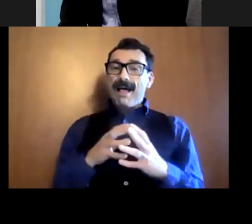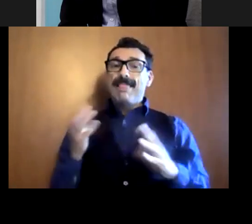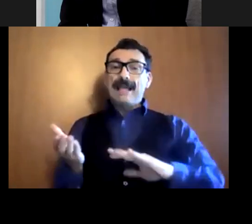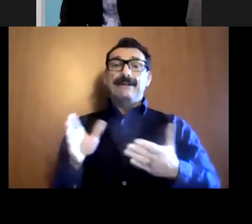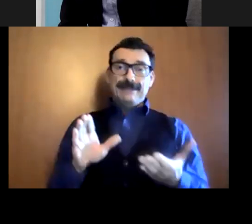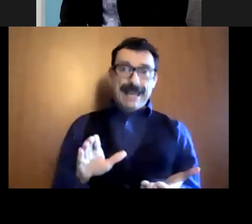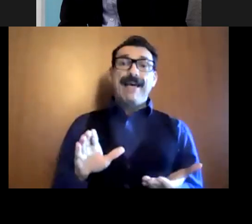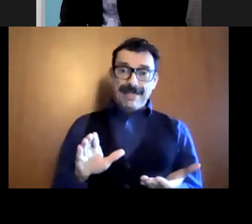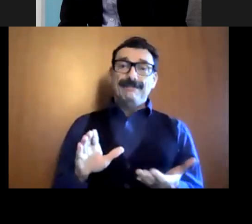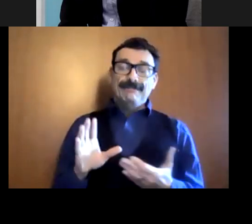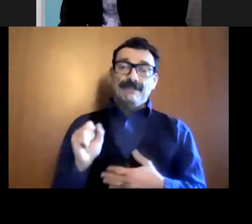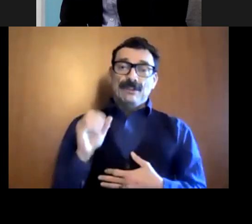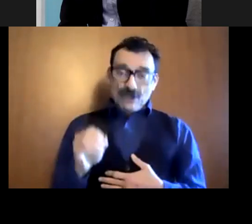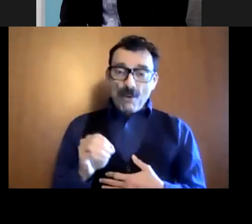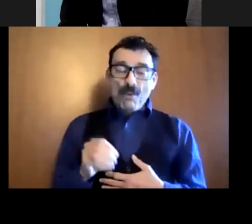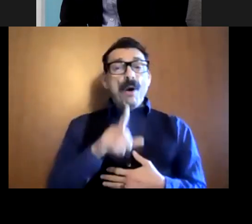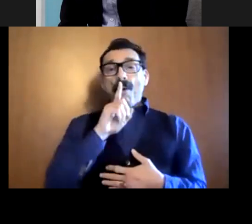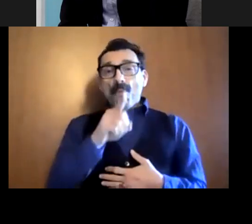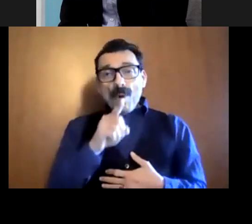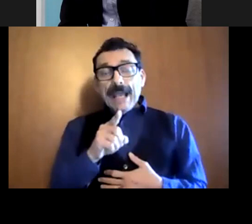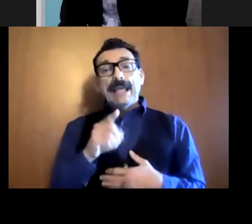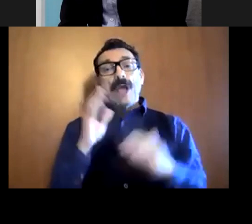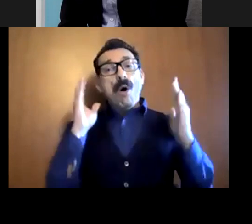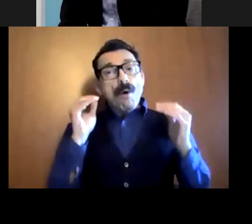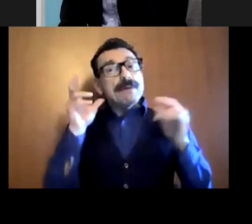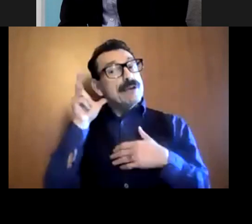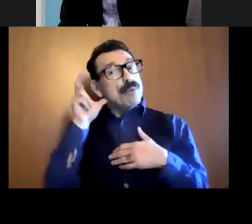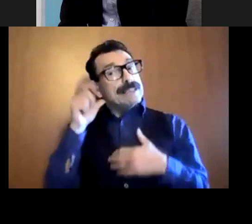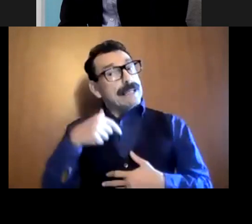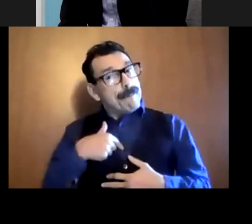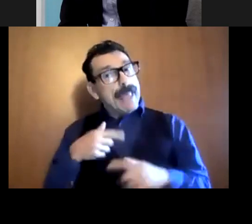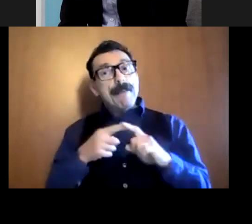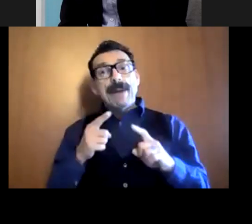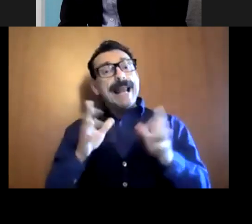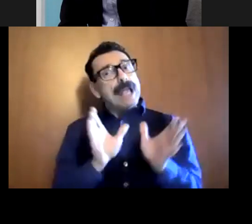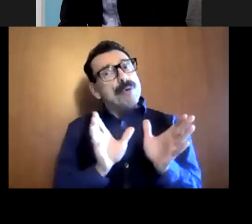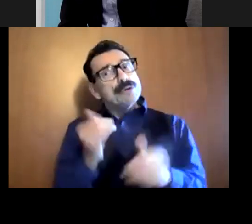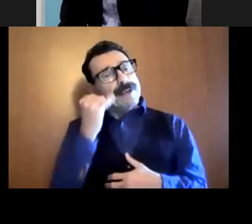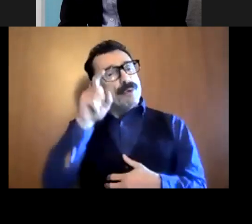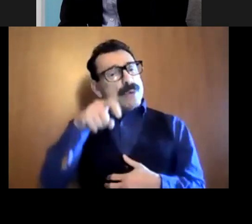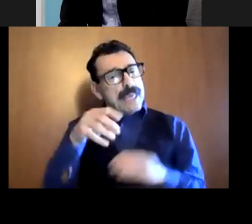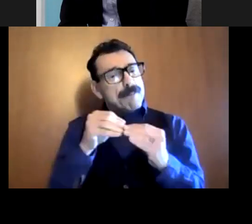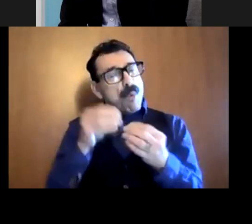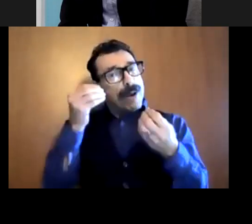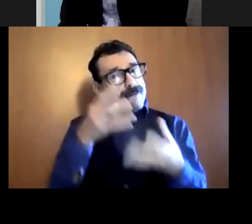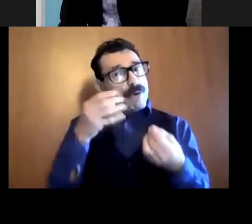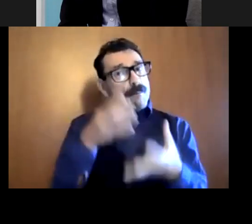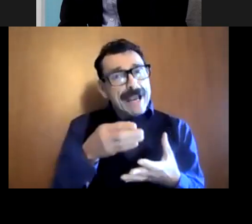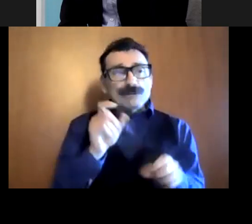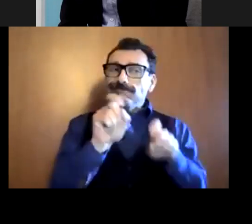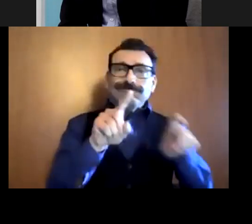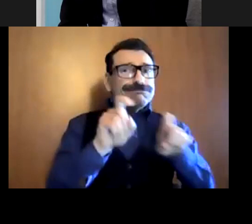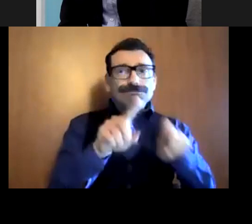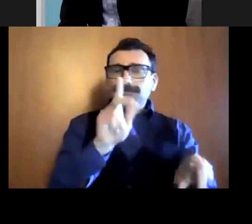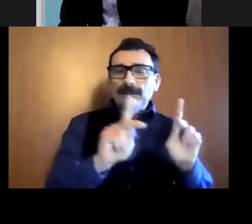idea, then, I hope you listen to me. But if you need more information, then seek that out and get the information you need to answer this question, because